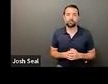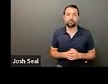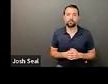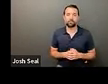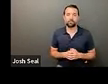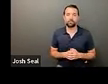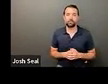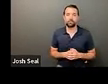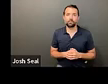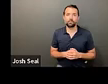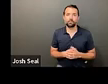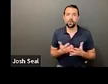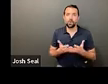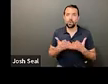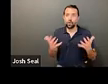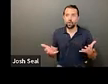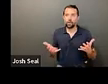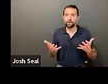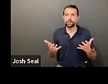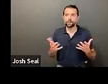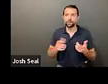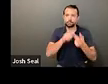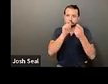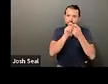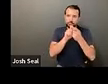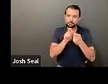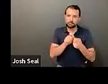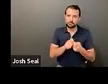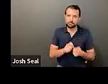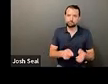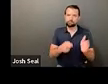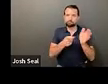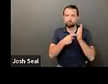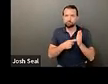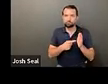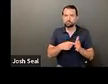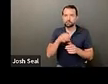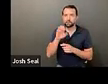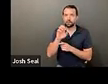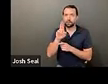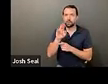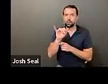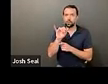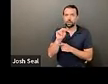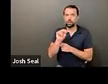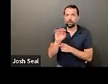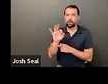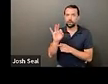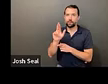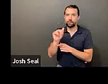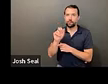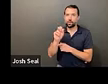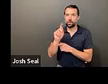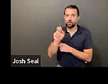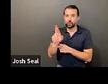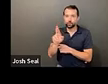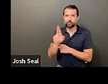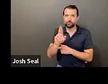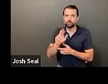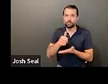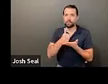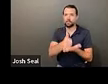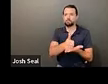specifics around how that needs to be done. Aaron Frazier is working very, very hard with all of us to help that happen.